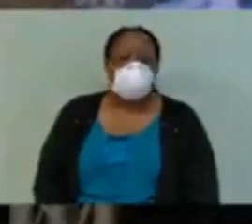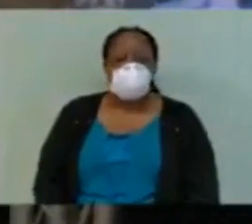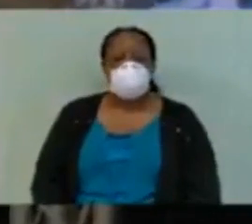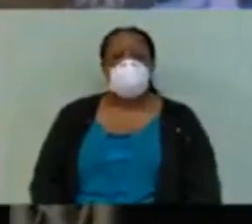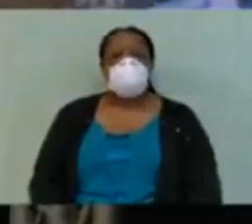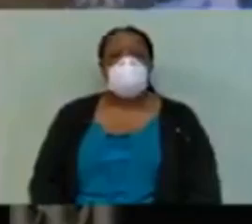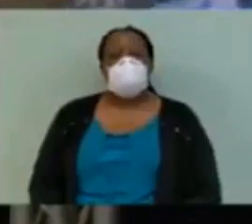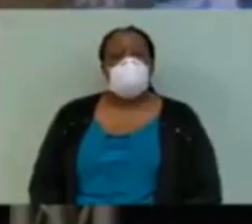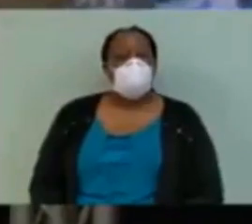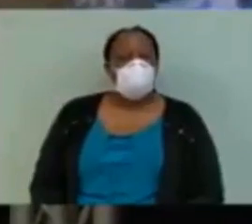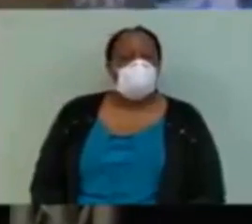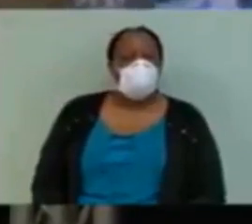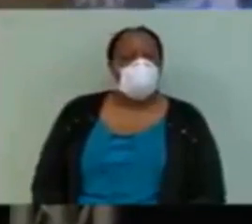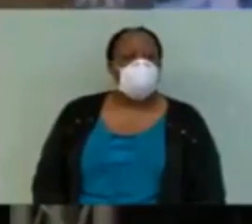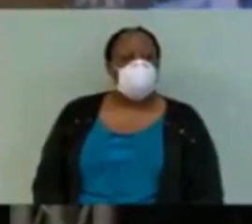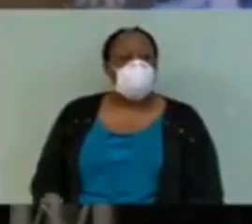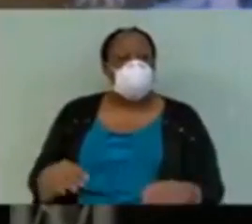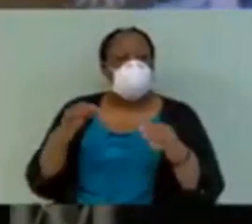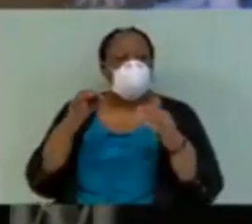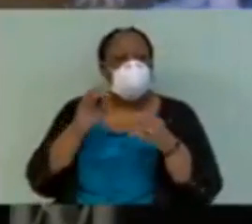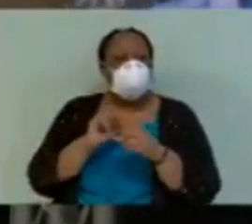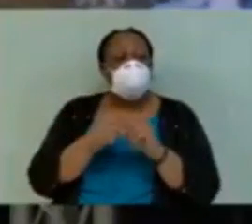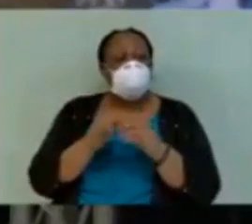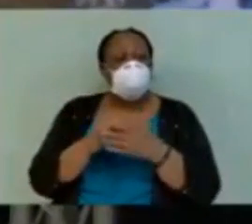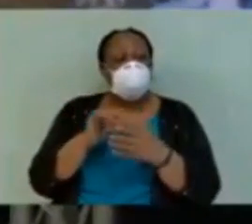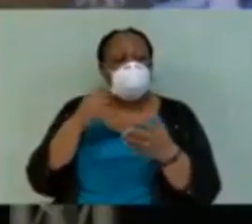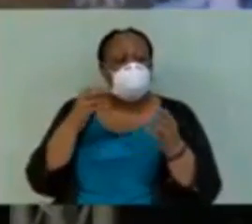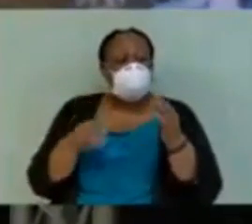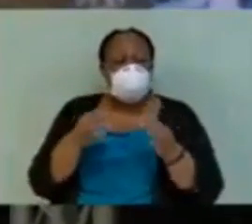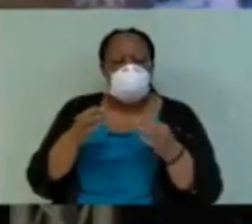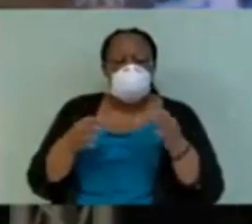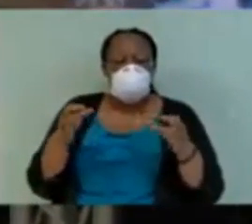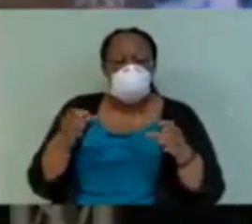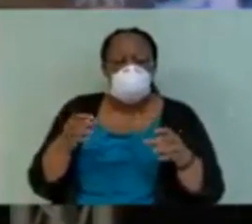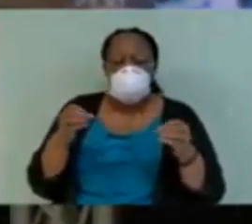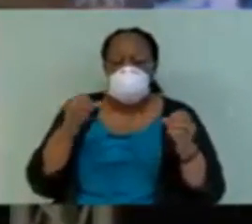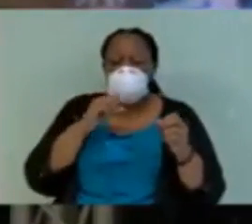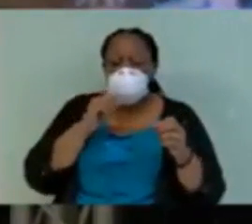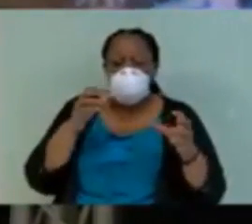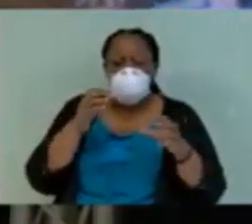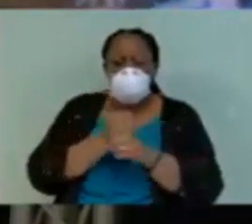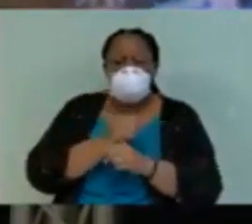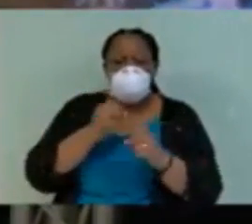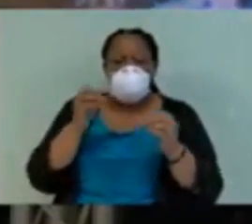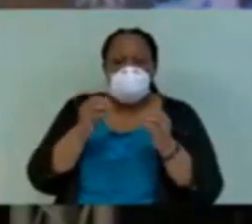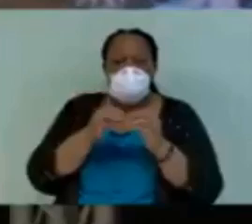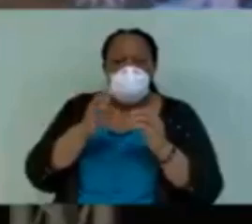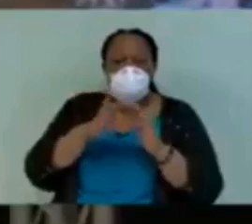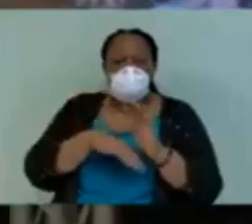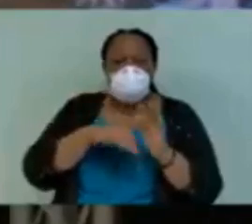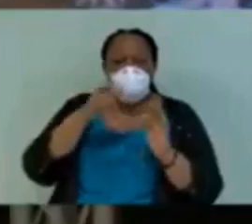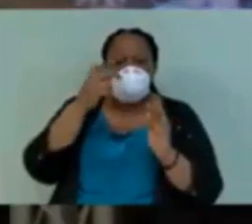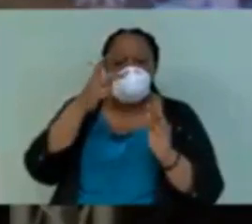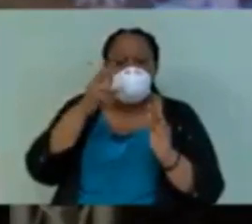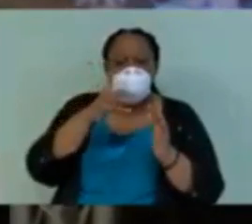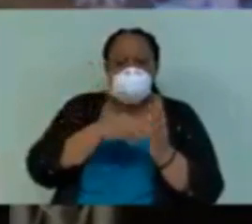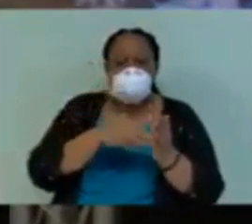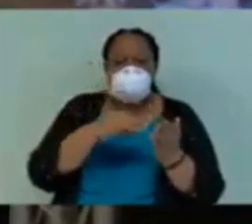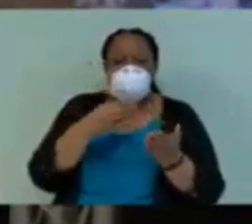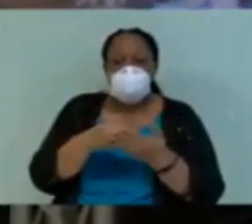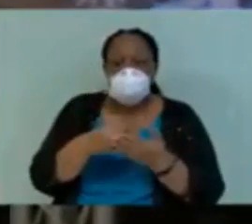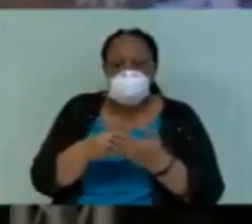less than $3,000 per month, you should qualify for the poverty alleviation